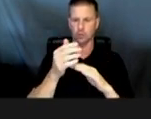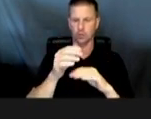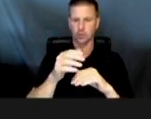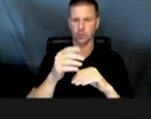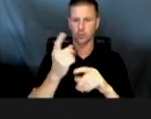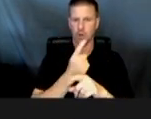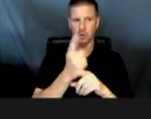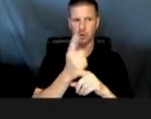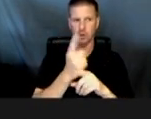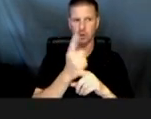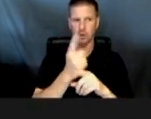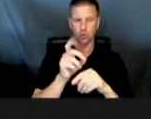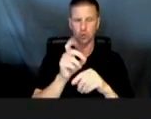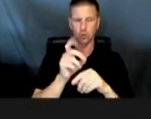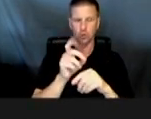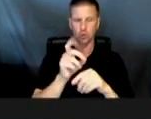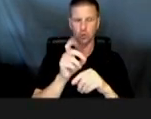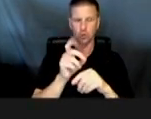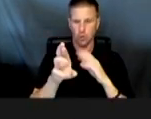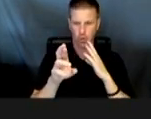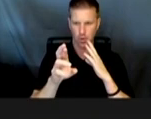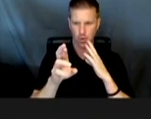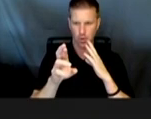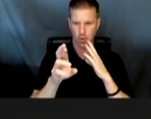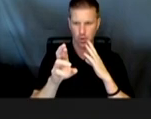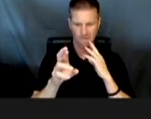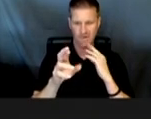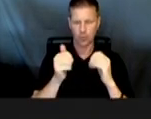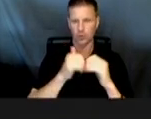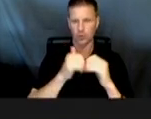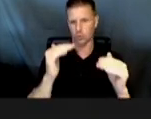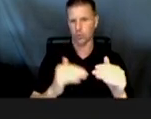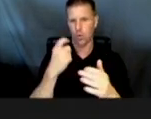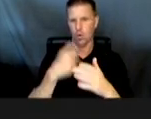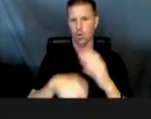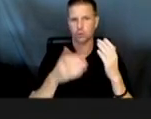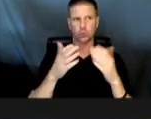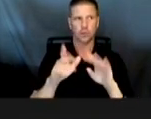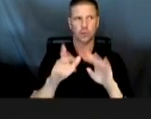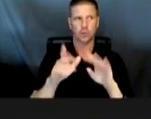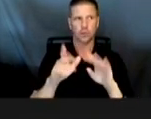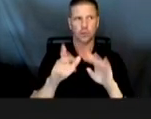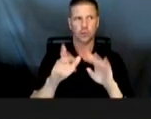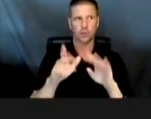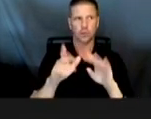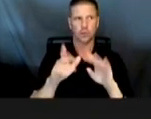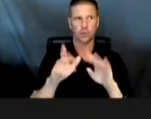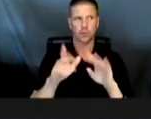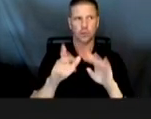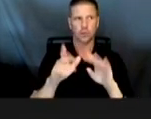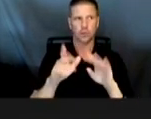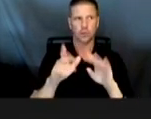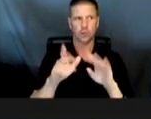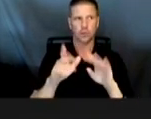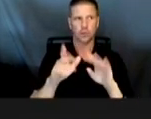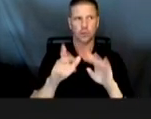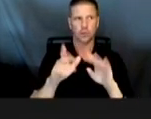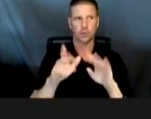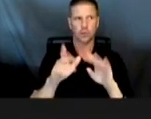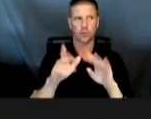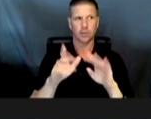With a relatively low cost way to look at how someone uses and interacts with the door in order to get in and out of their unit.